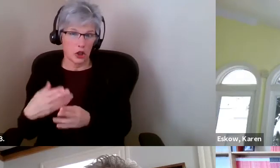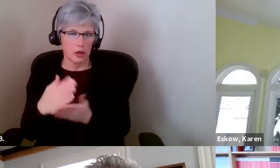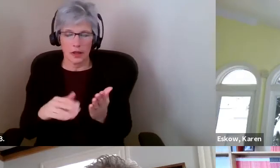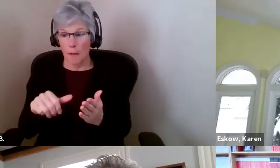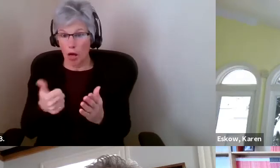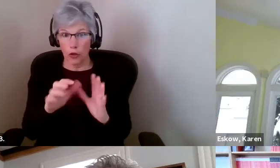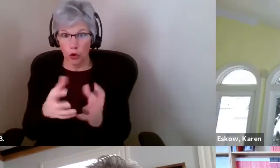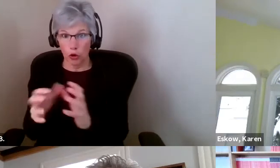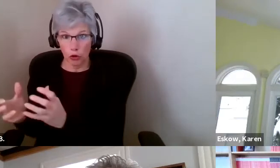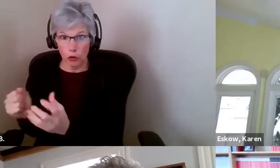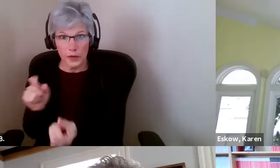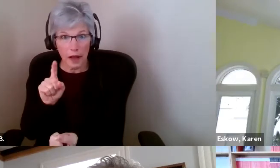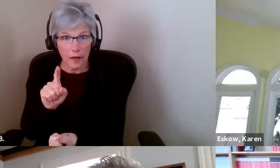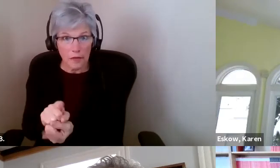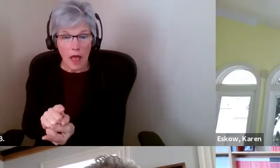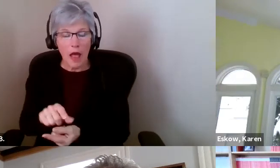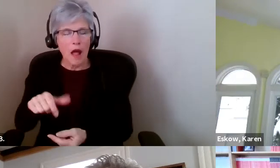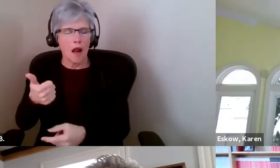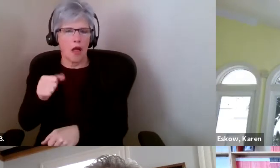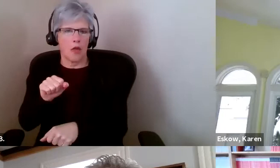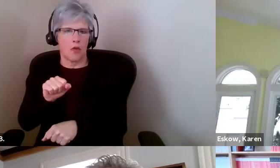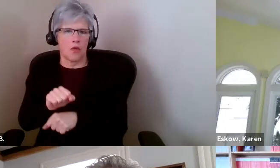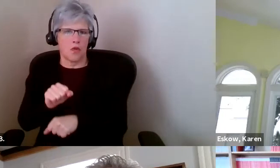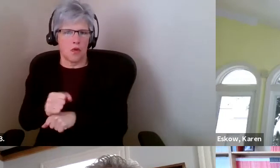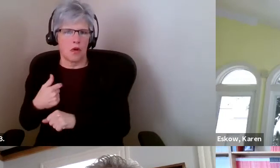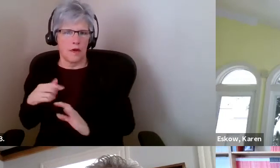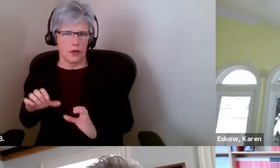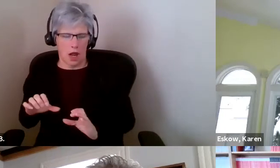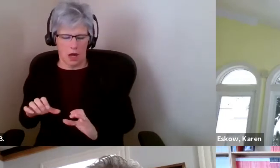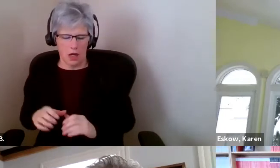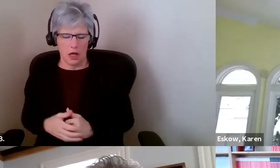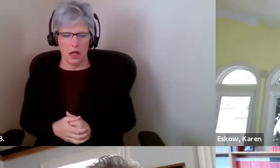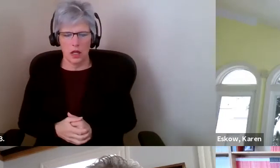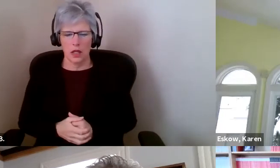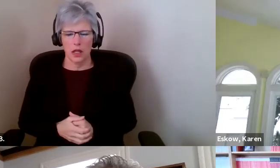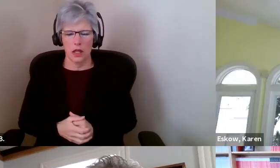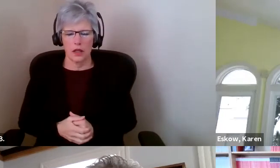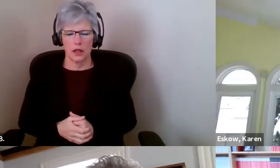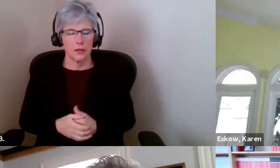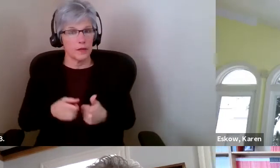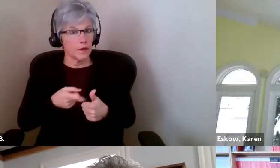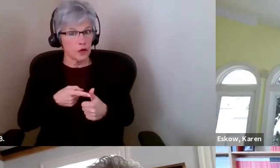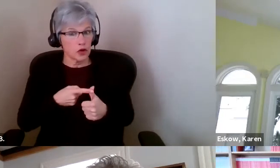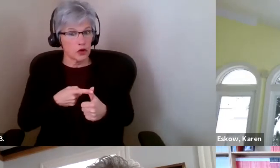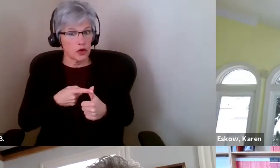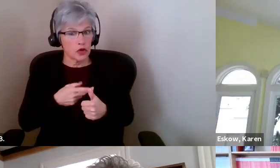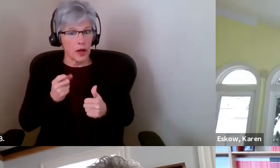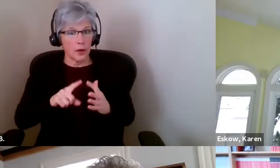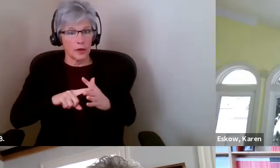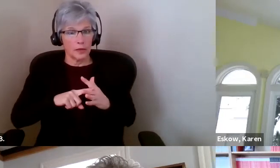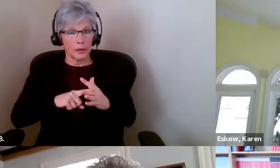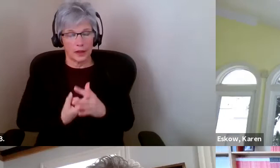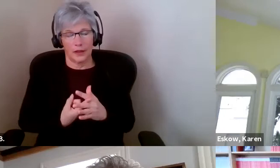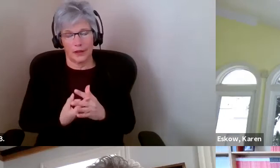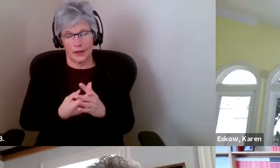think is important to be aware of. And I wanna begin by telling you about my meeting with TERFA